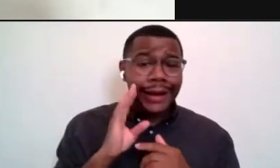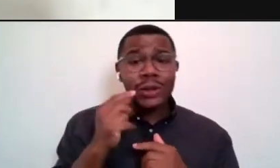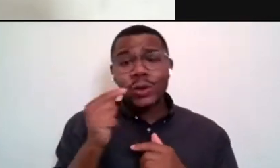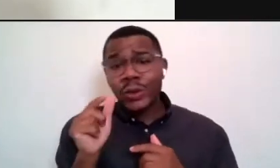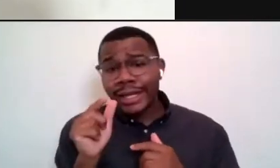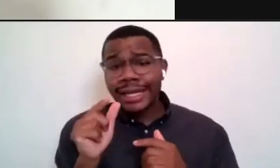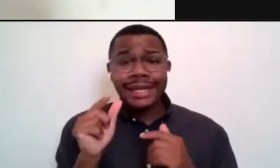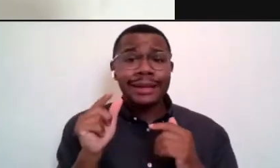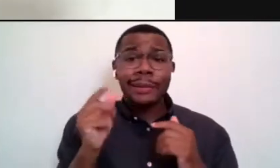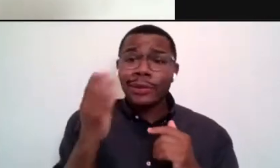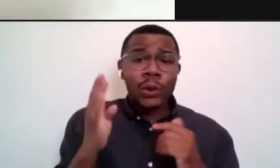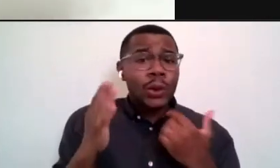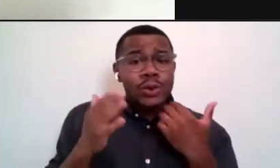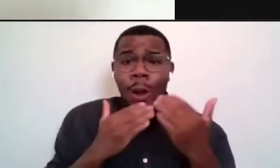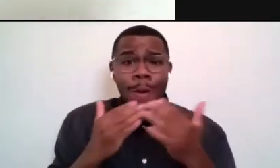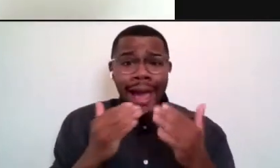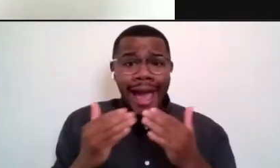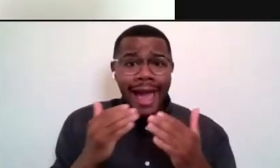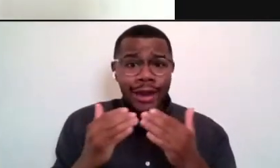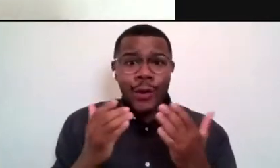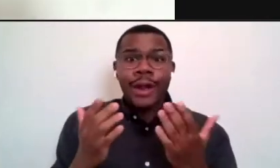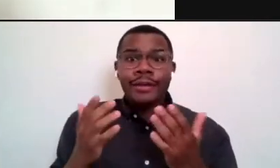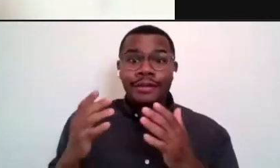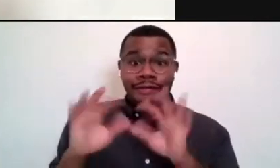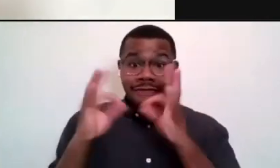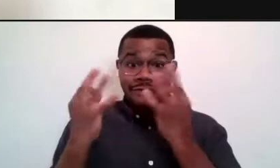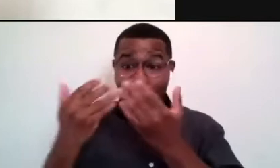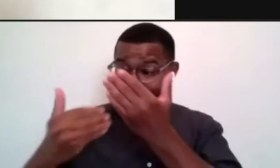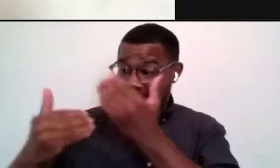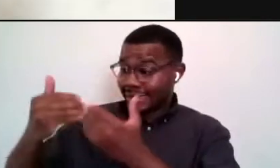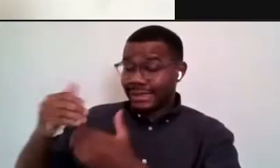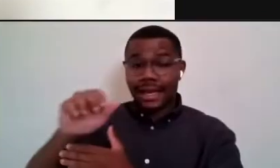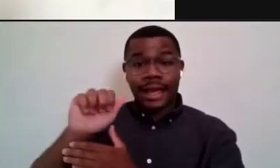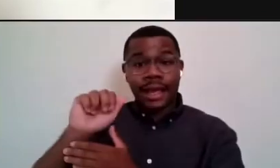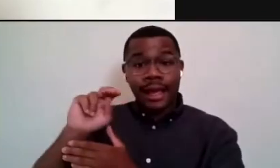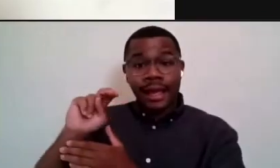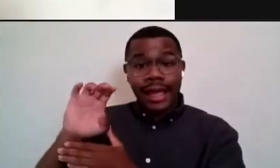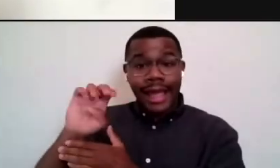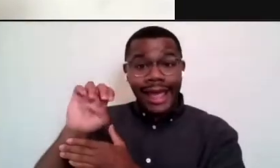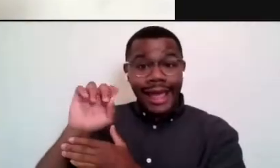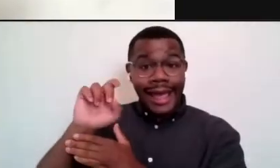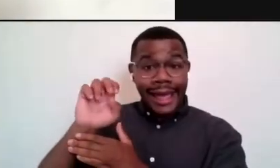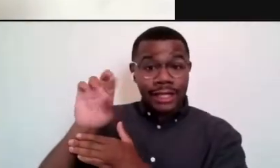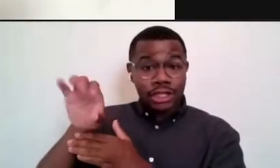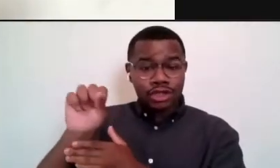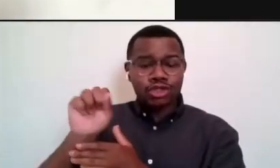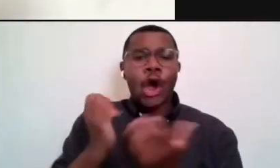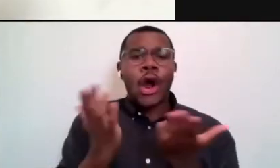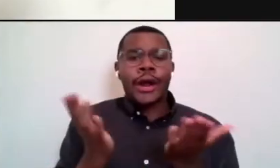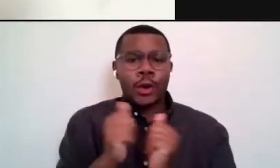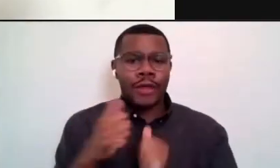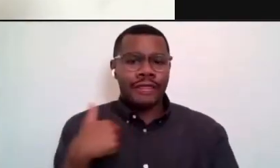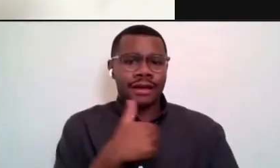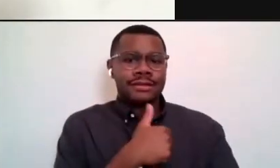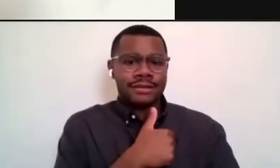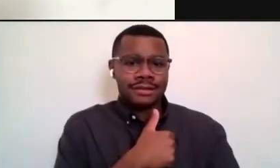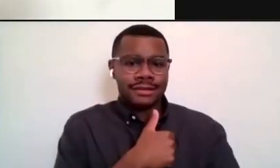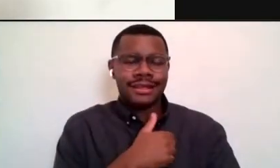with us, and how do we bring that to our work? And so I like to kind of, like, start with that early on. Yeah, it's